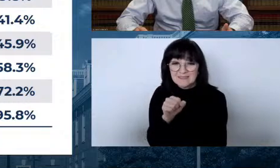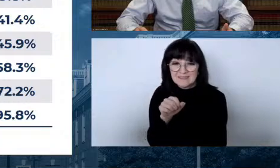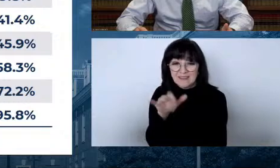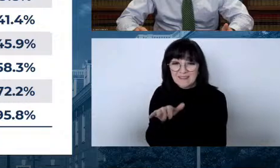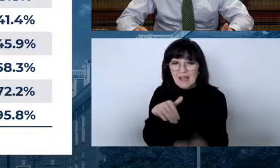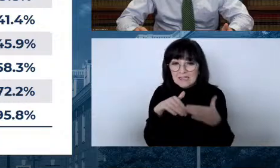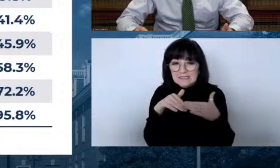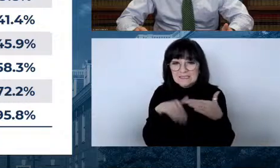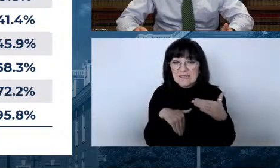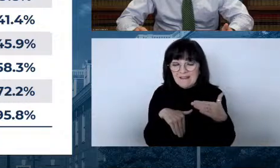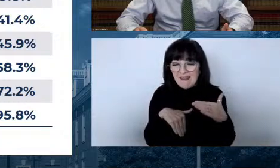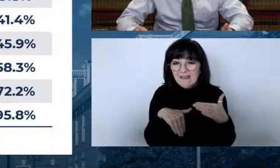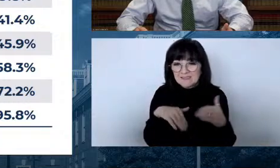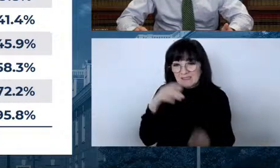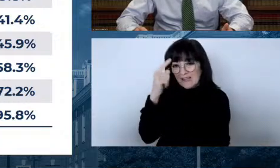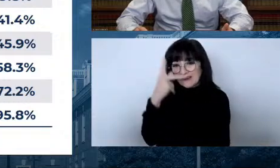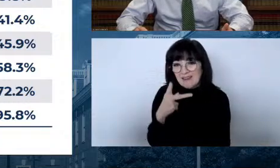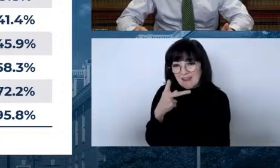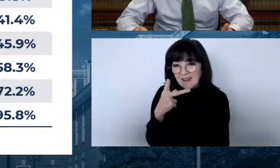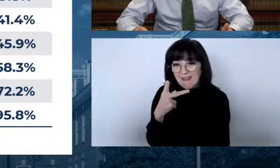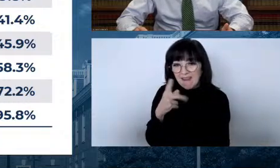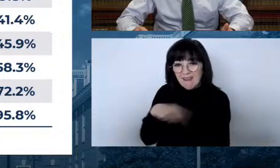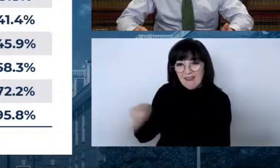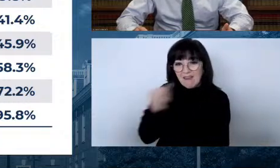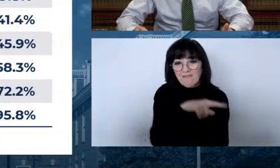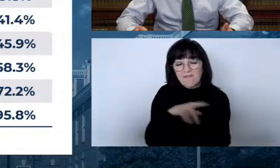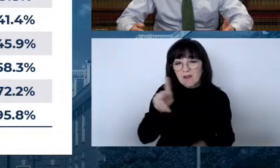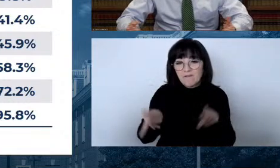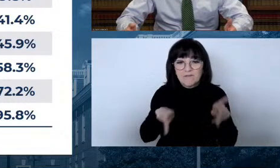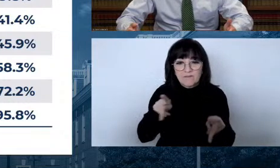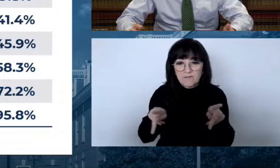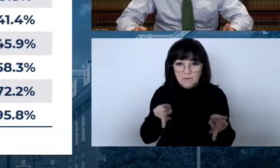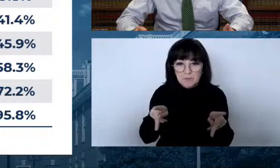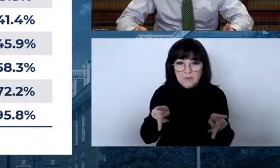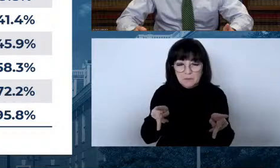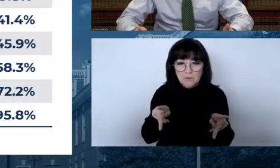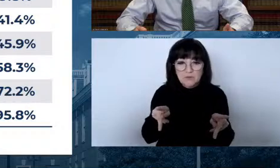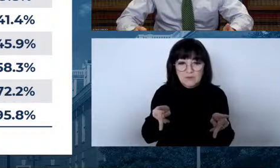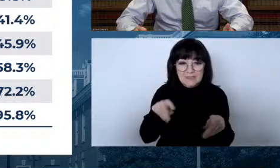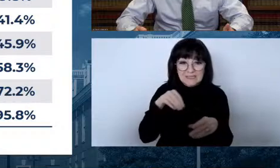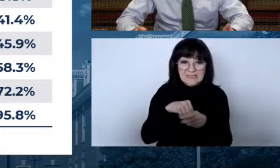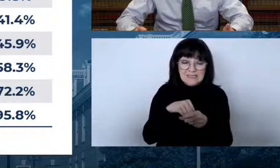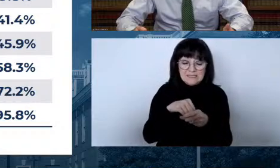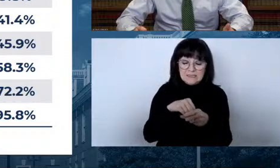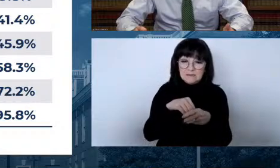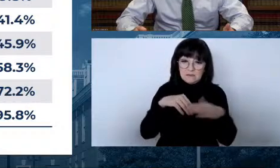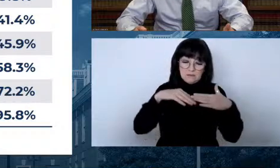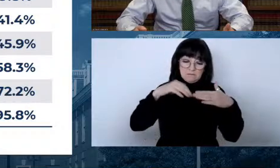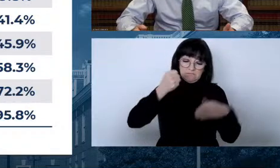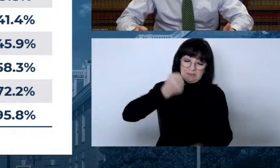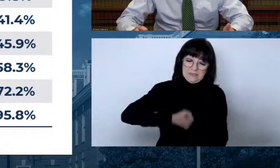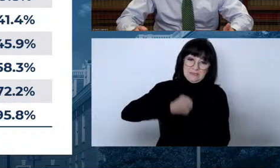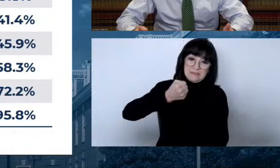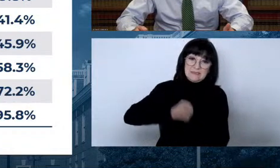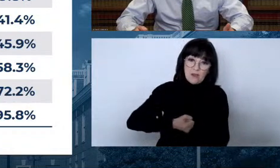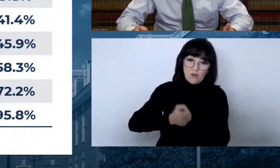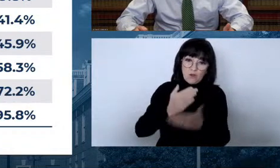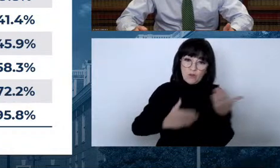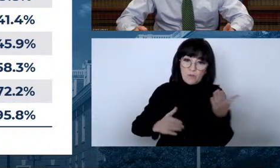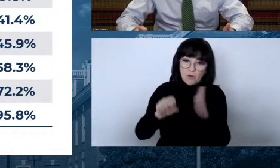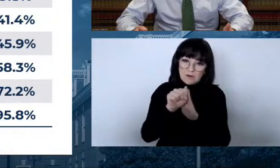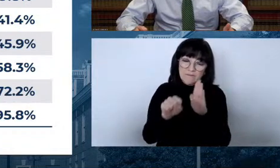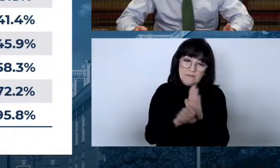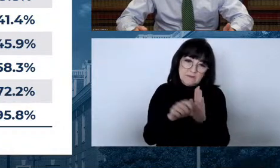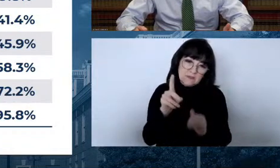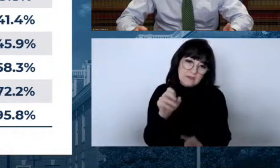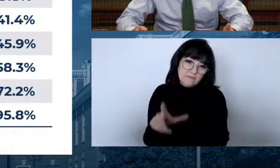of the population in the lower part of Delaware and Kent and Sussex County, the catchment area, and large measure for